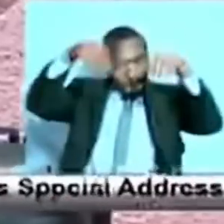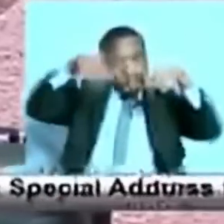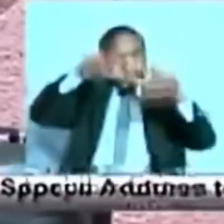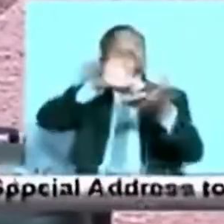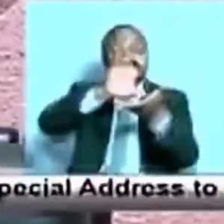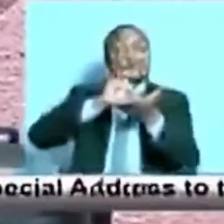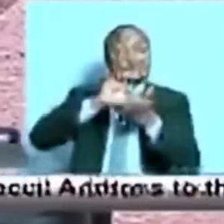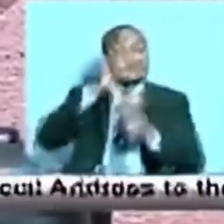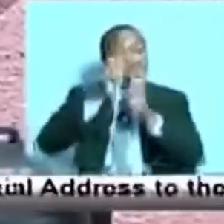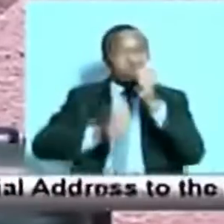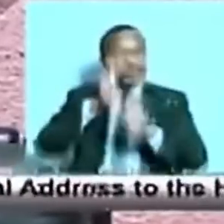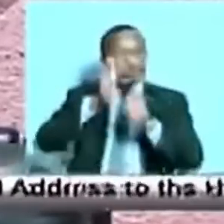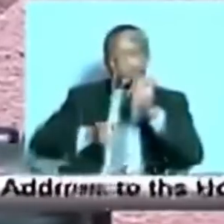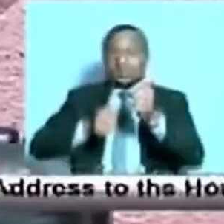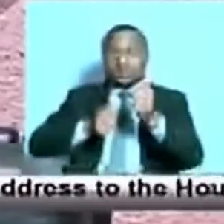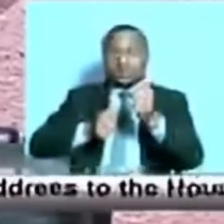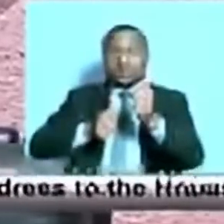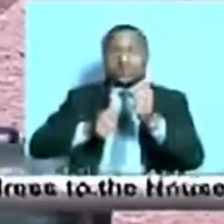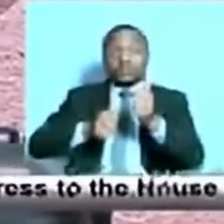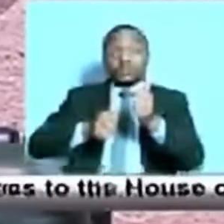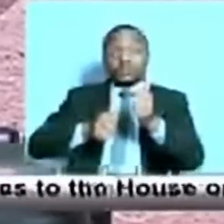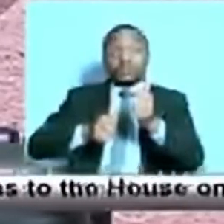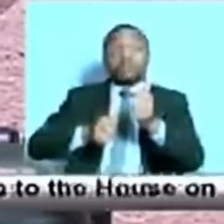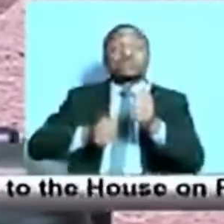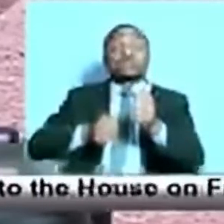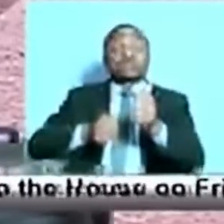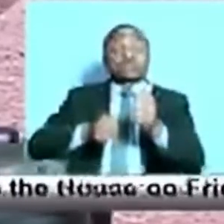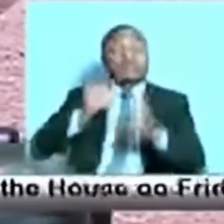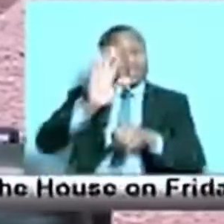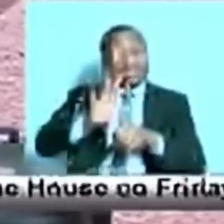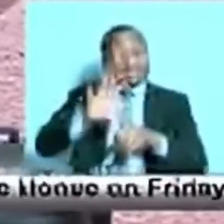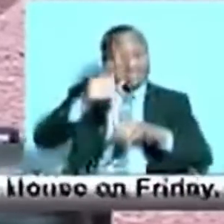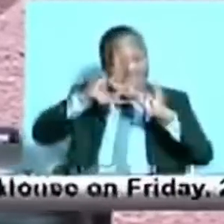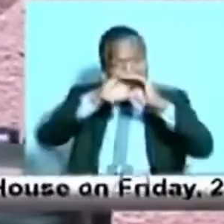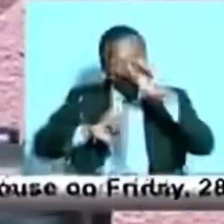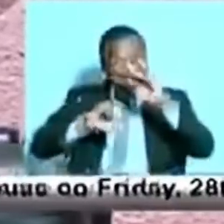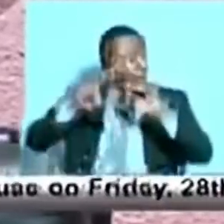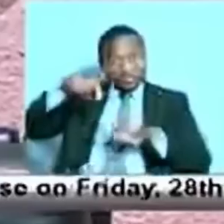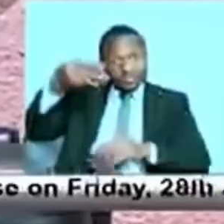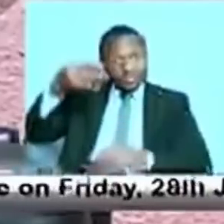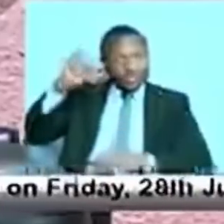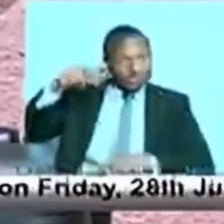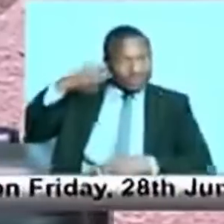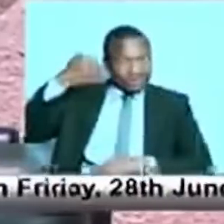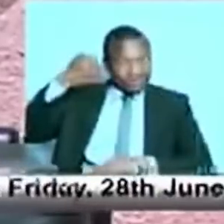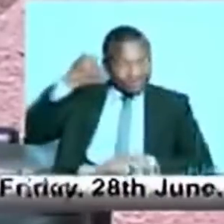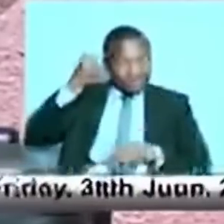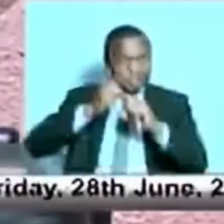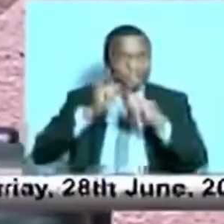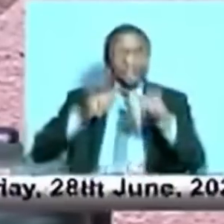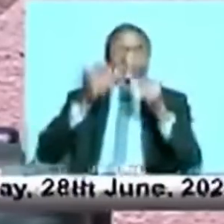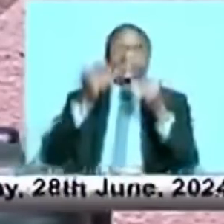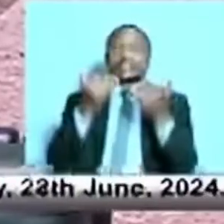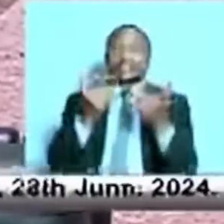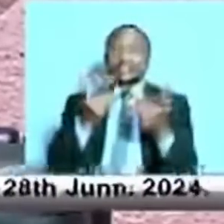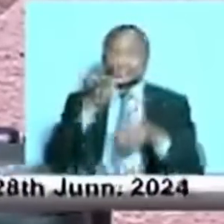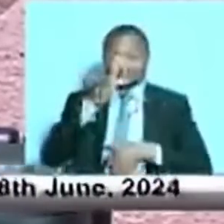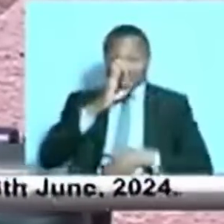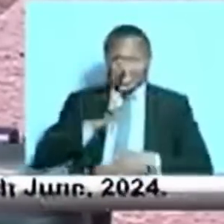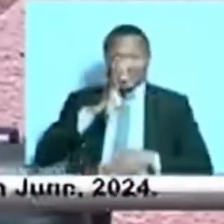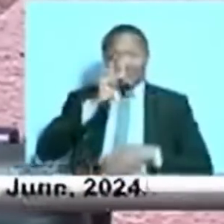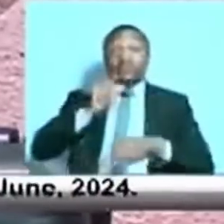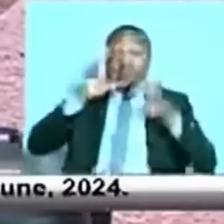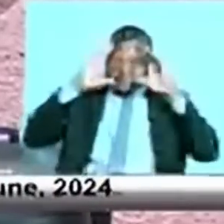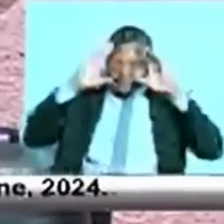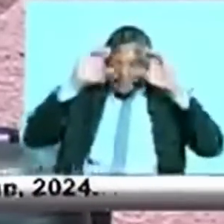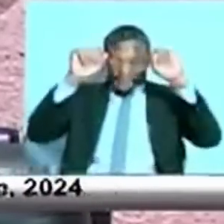bill that was acquired under the PF government. That's the point I was trying to illustrate. But, Madam Speaker, the